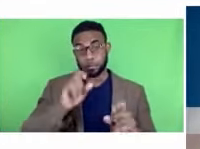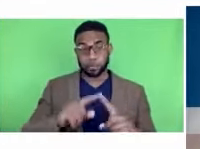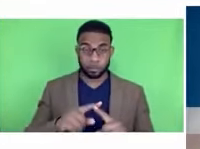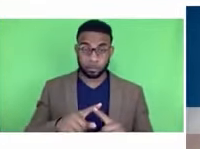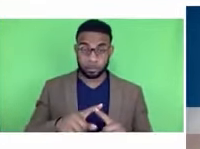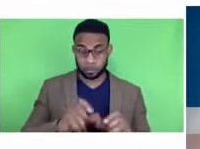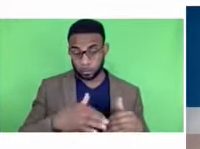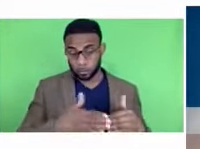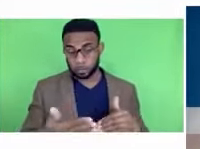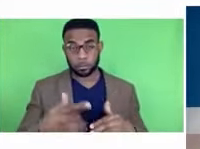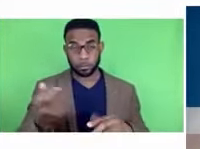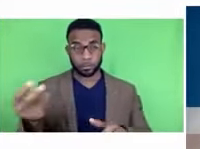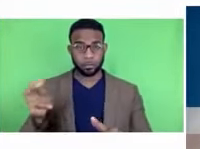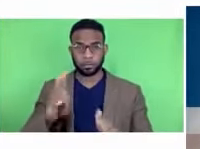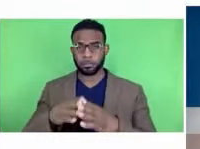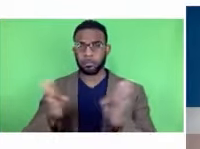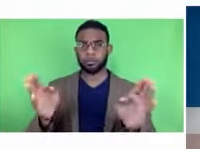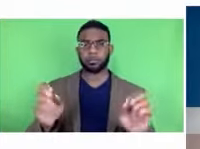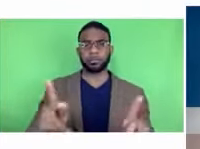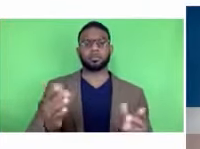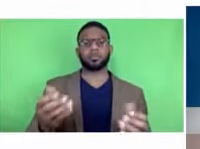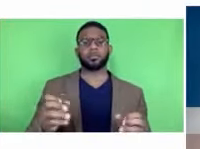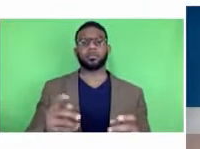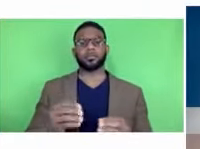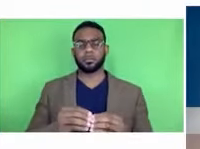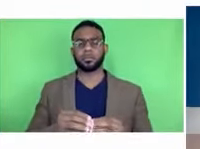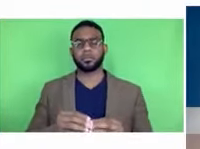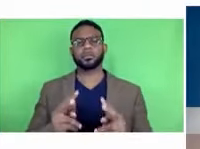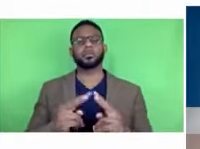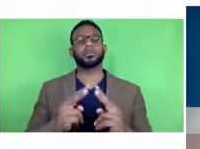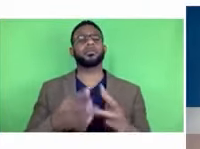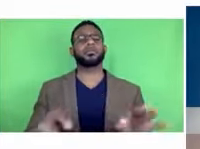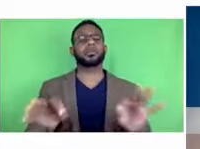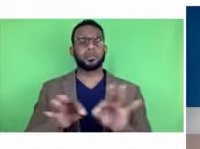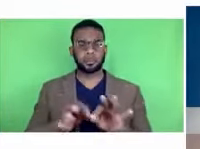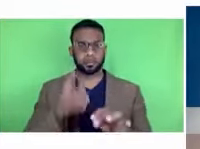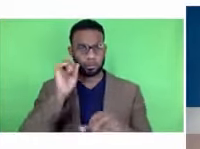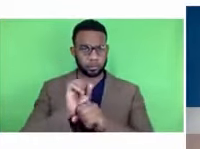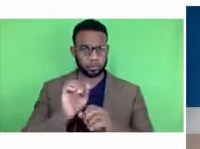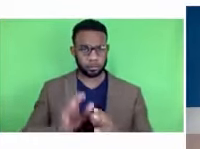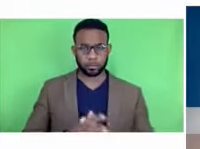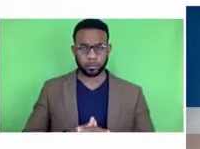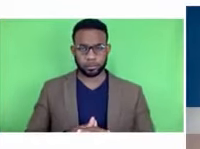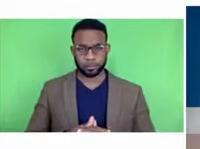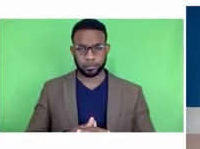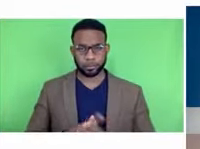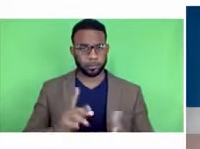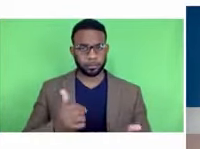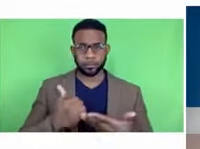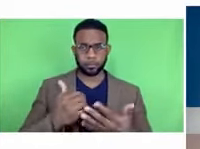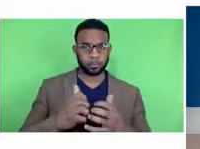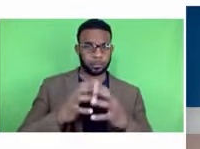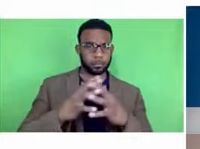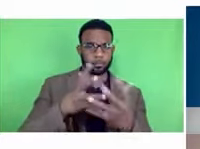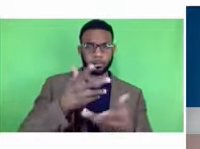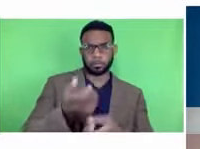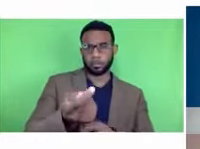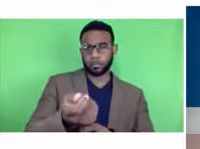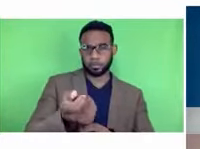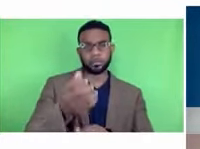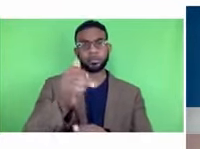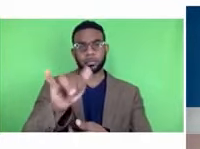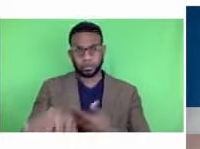that perspective and kind of open the door a little bit more, I think is very important for employers, just to help build that trust a little bit. And that's kind of